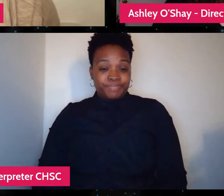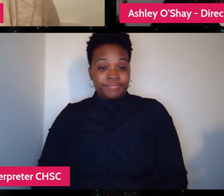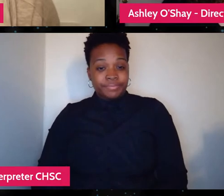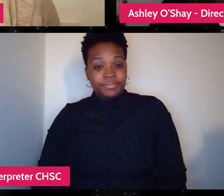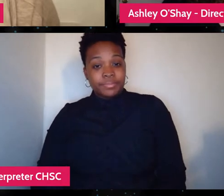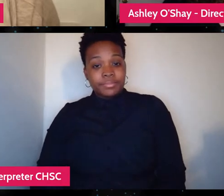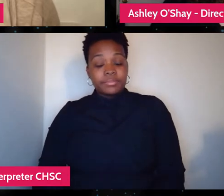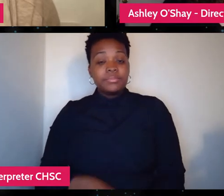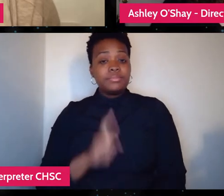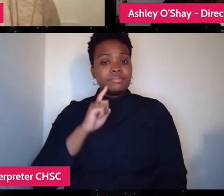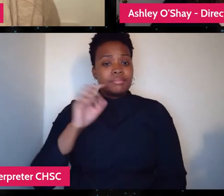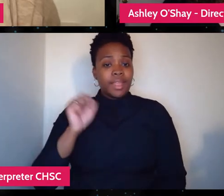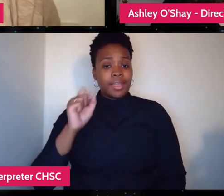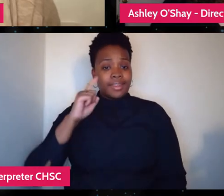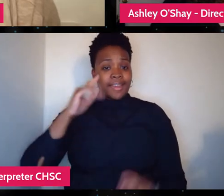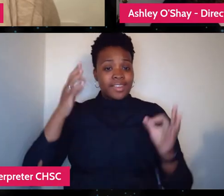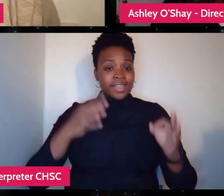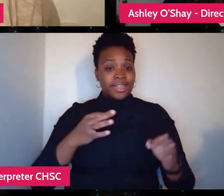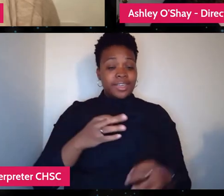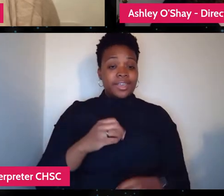Definitely. So with